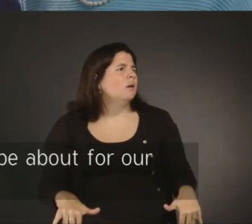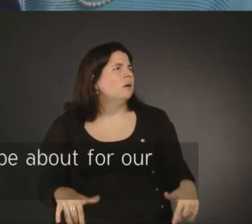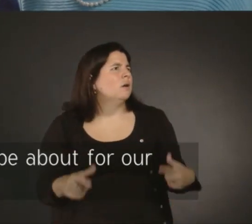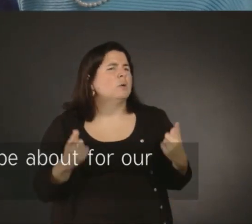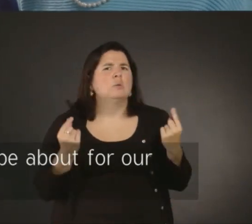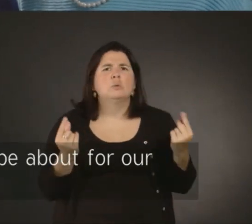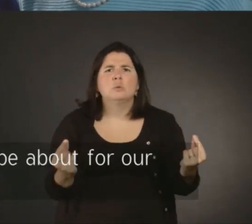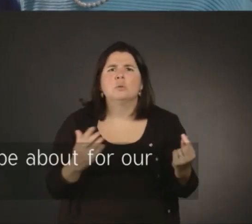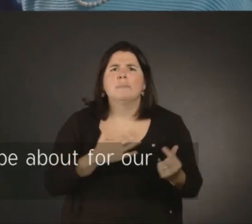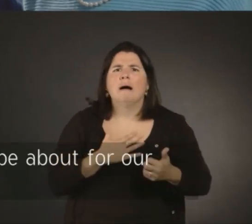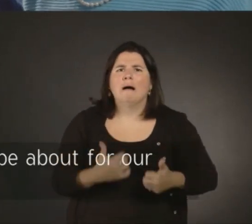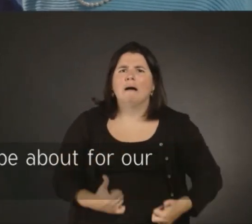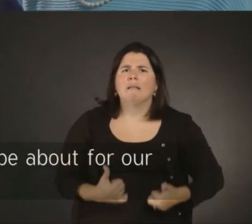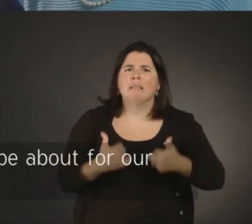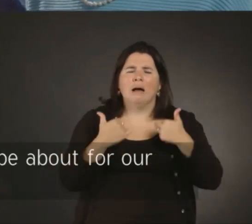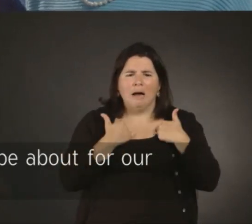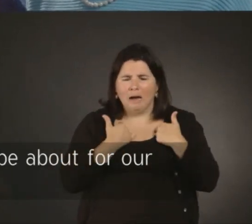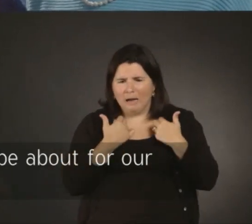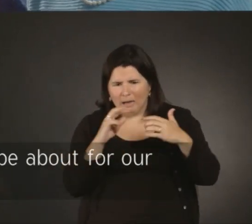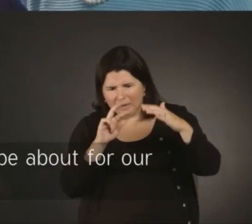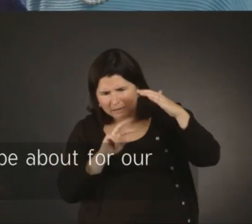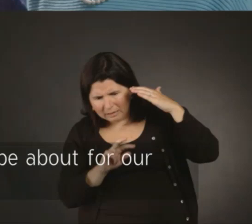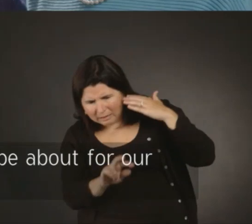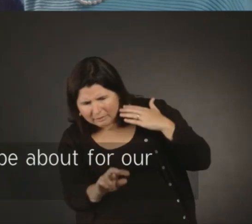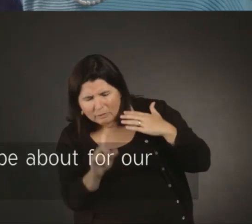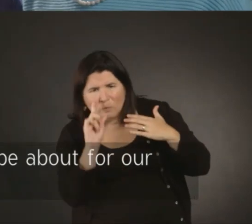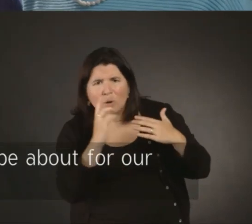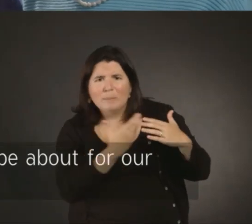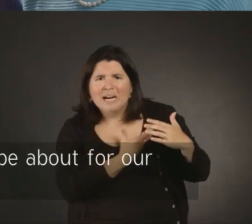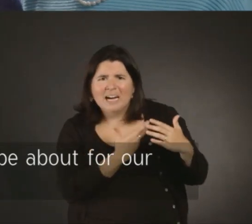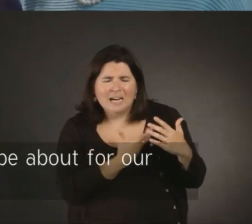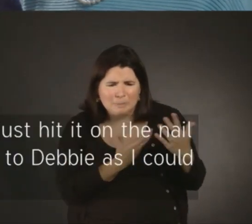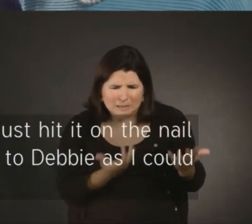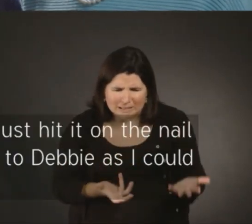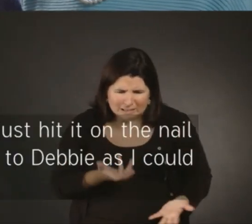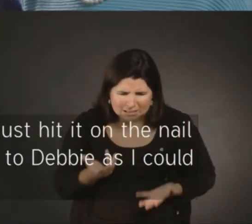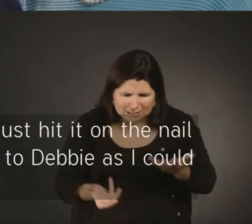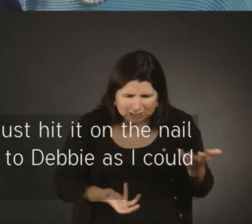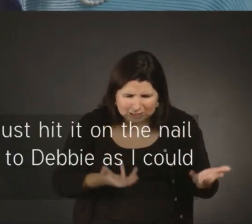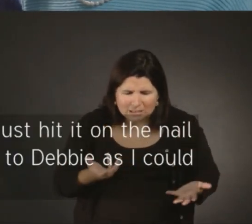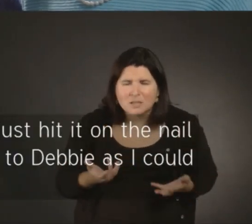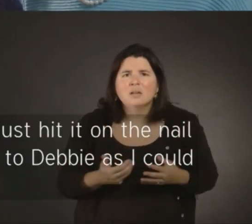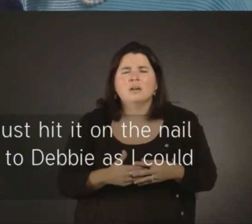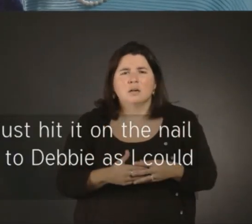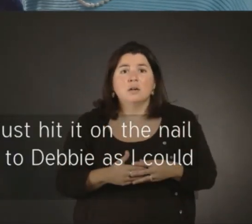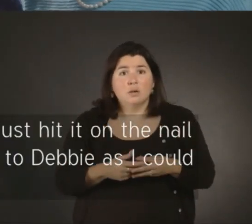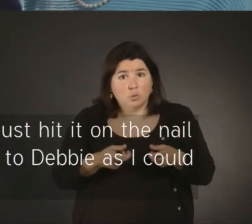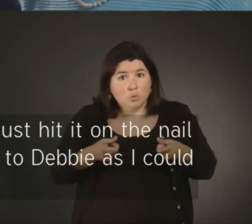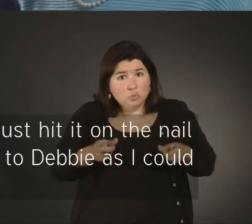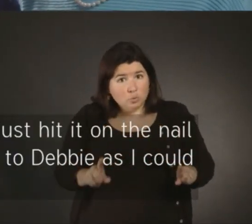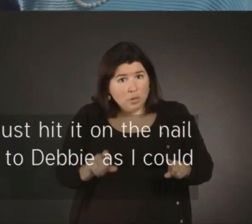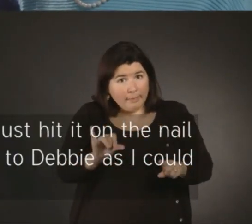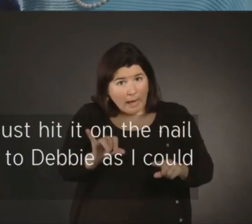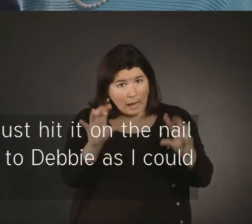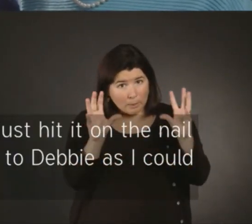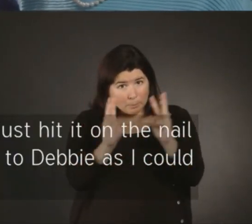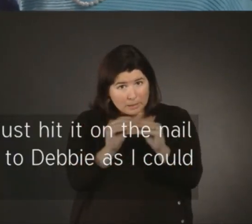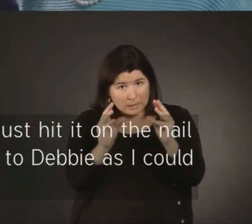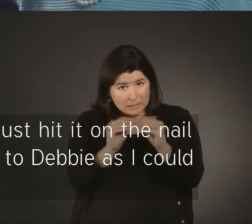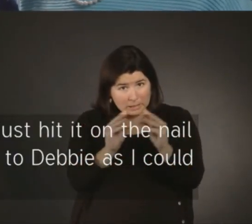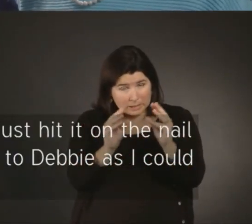in the world life was going to be about for our baby. And during that